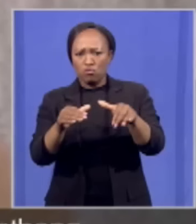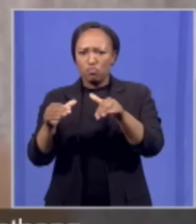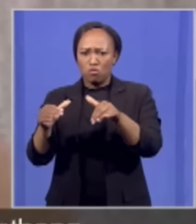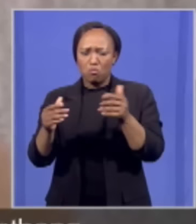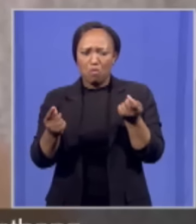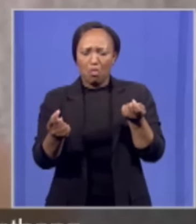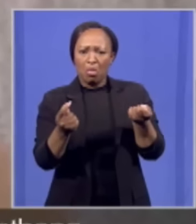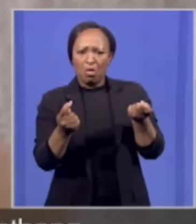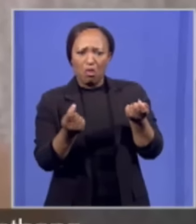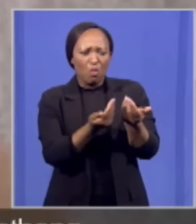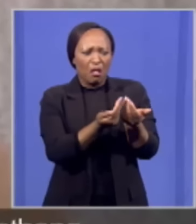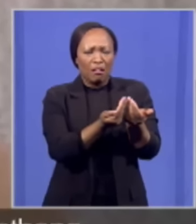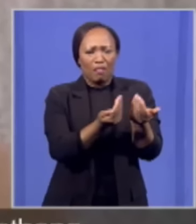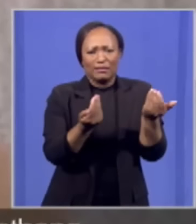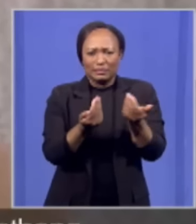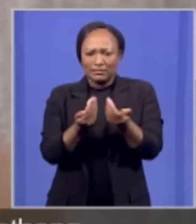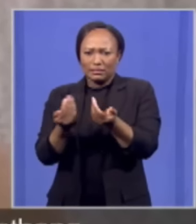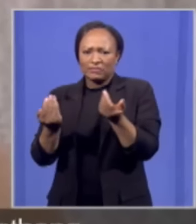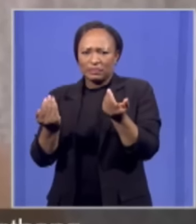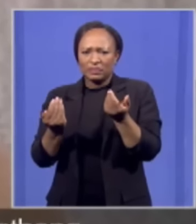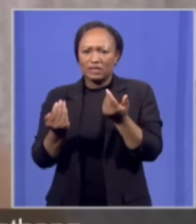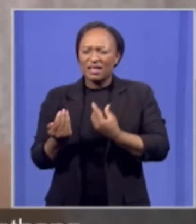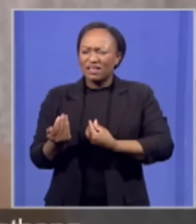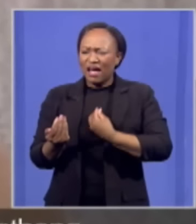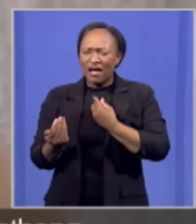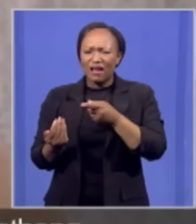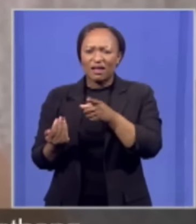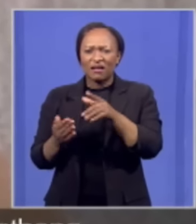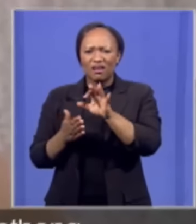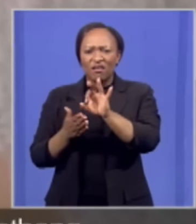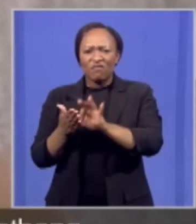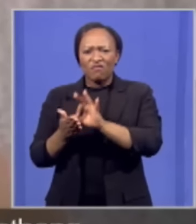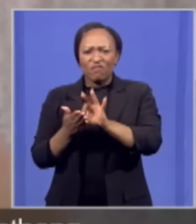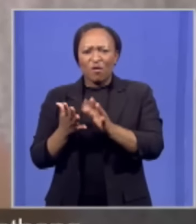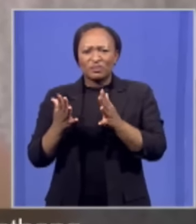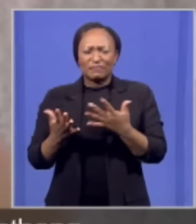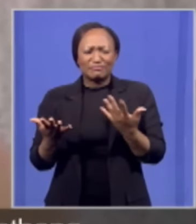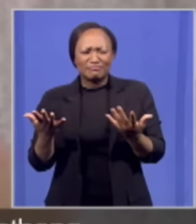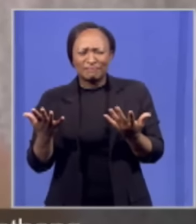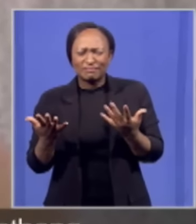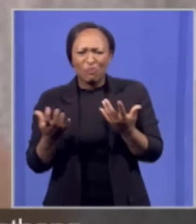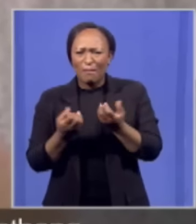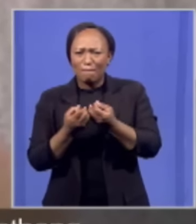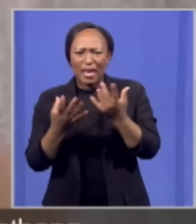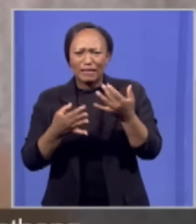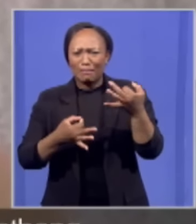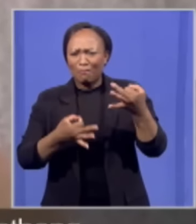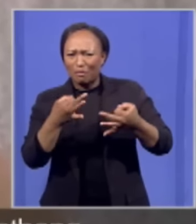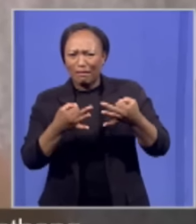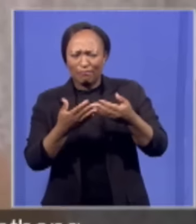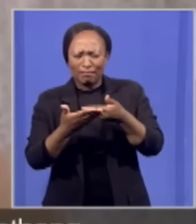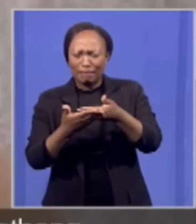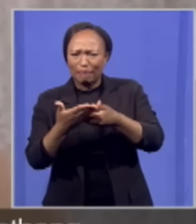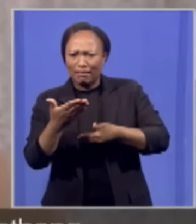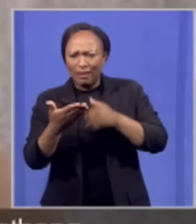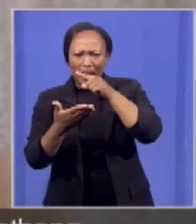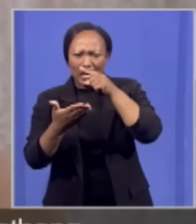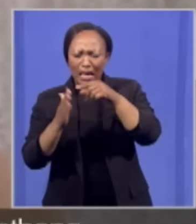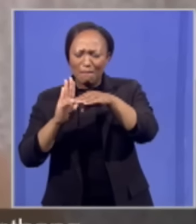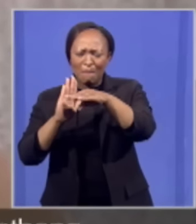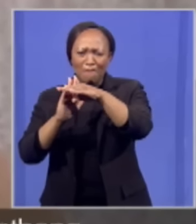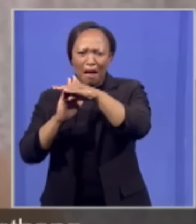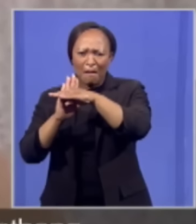tends to confuse even the younger voters who to vote for. So because we have this shopping list